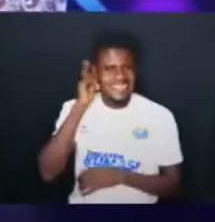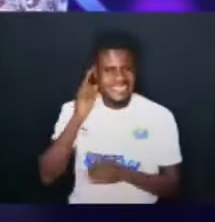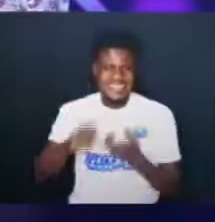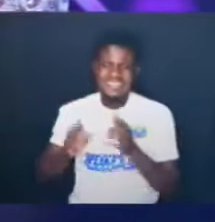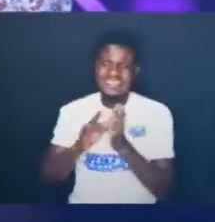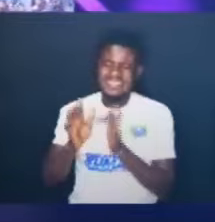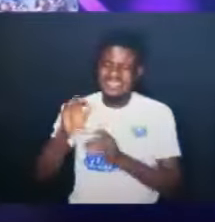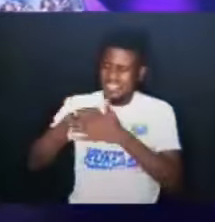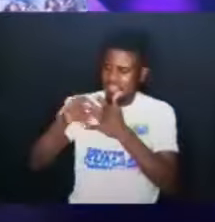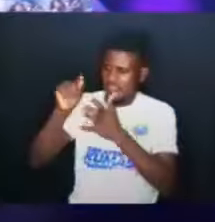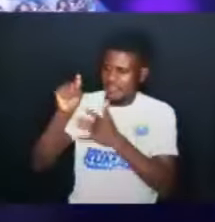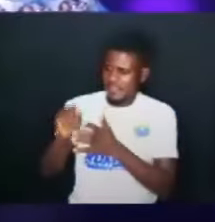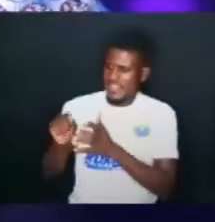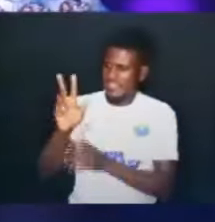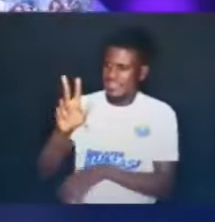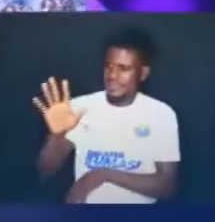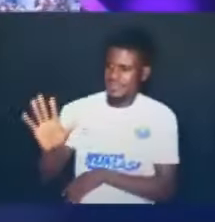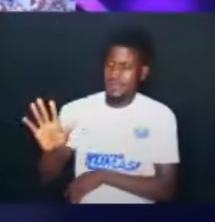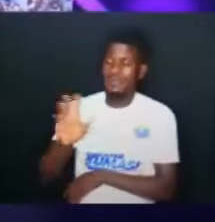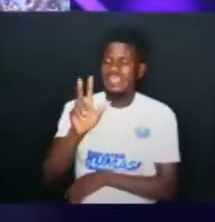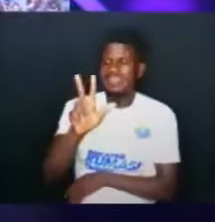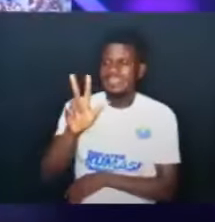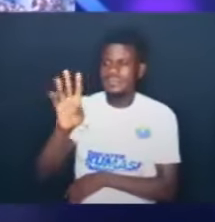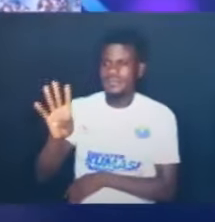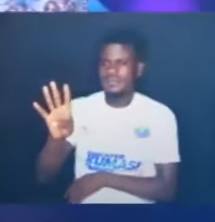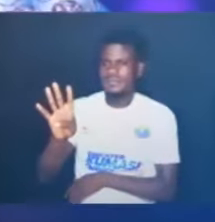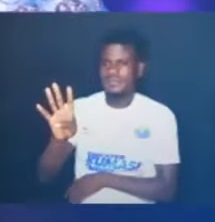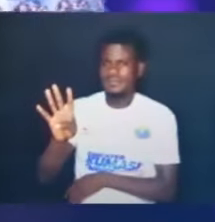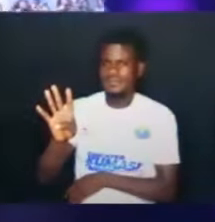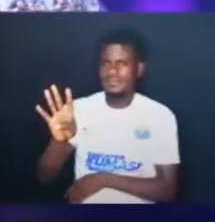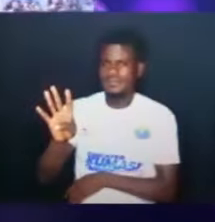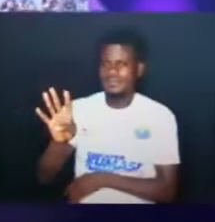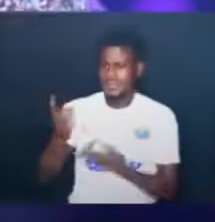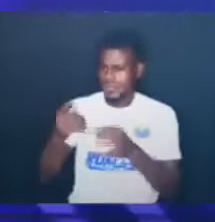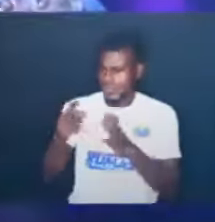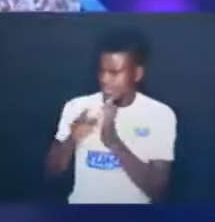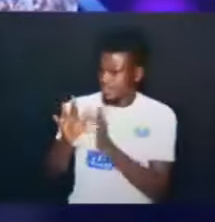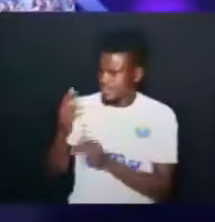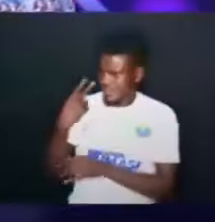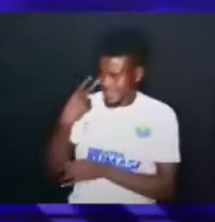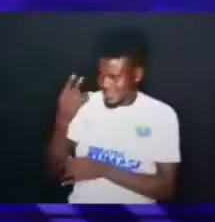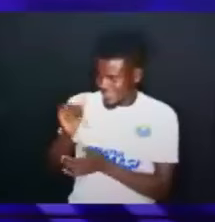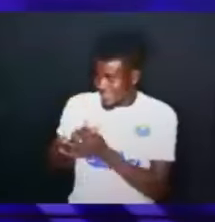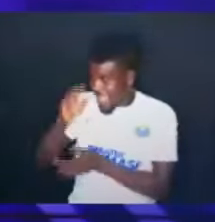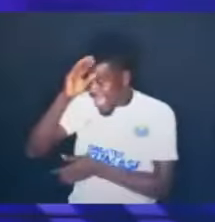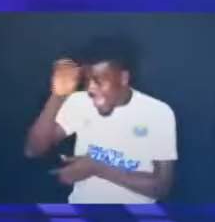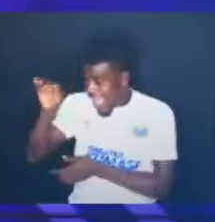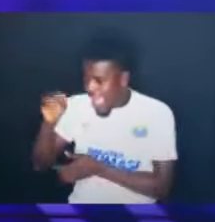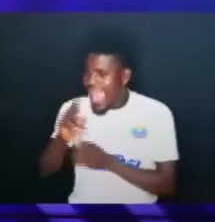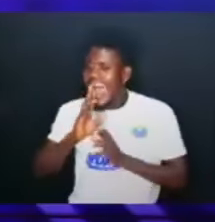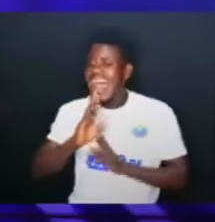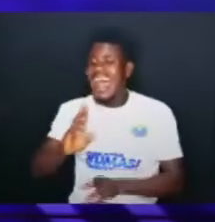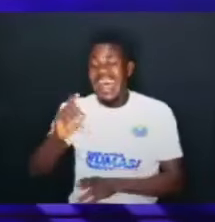verse 34. Omi entie Yesu aduasa nan no. When Jesus saw that he had answered